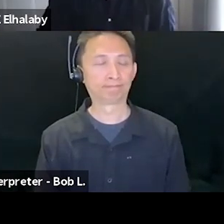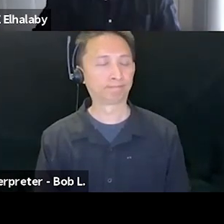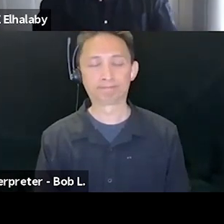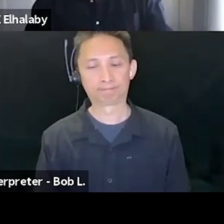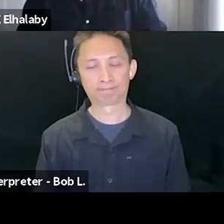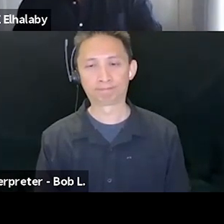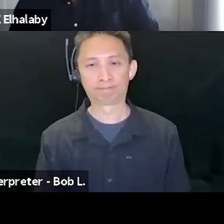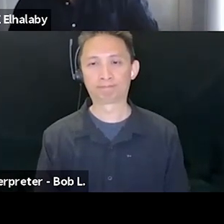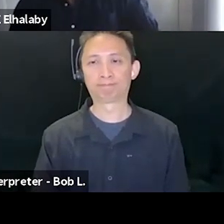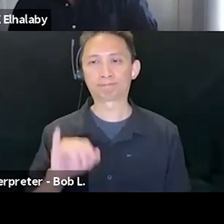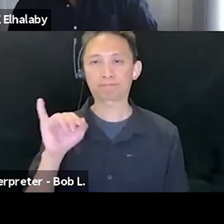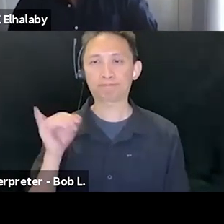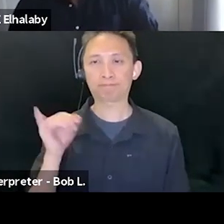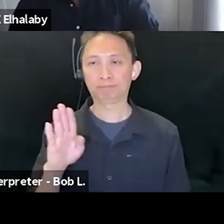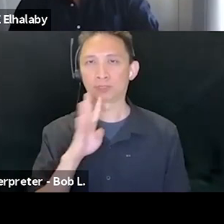Thank you.